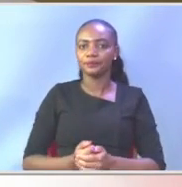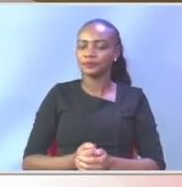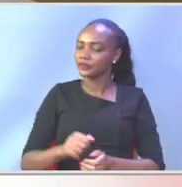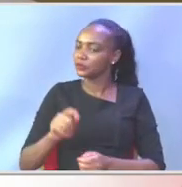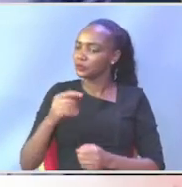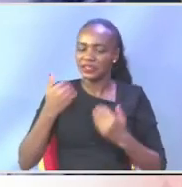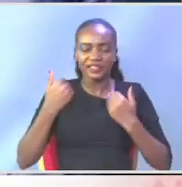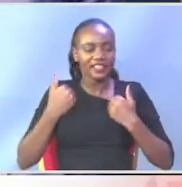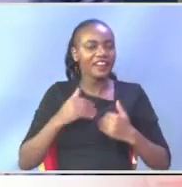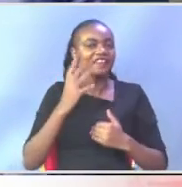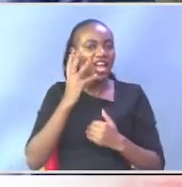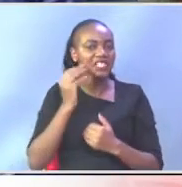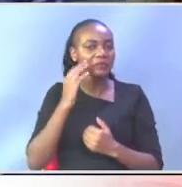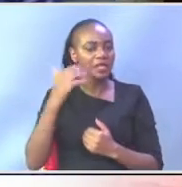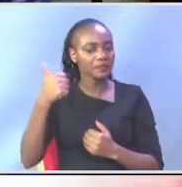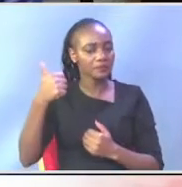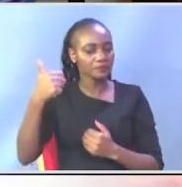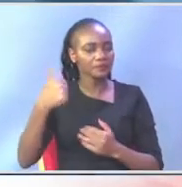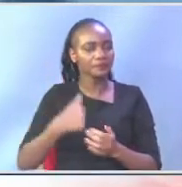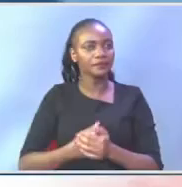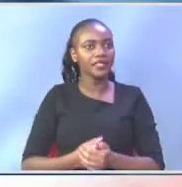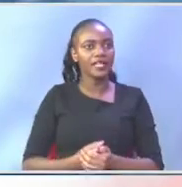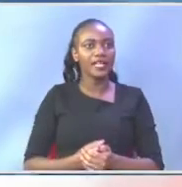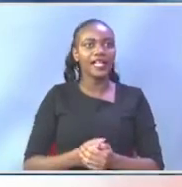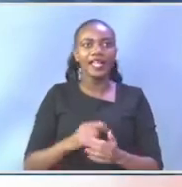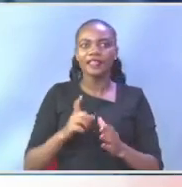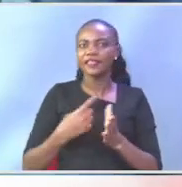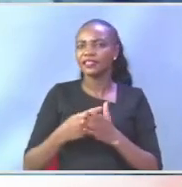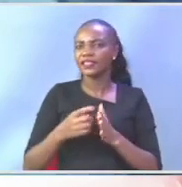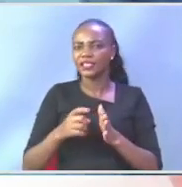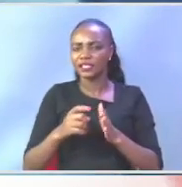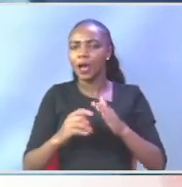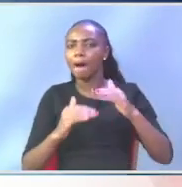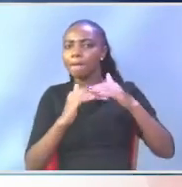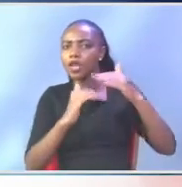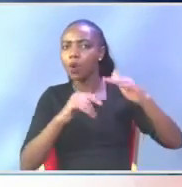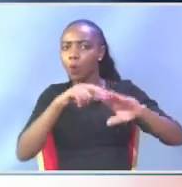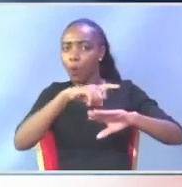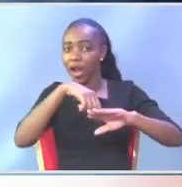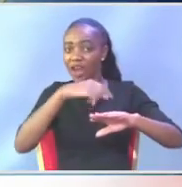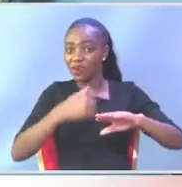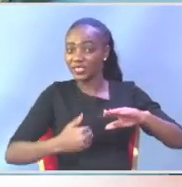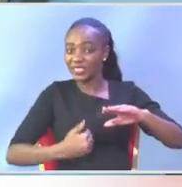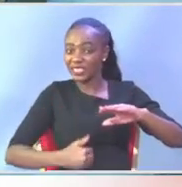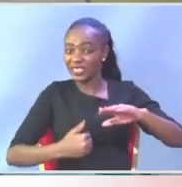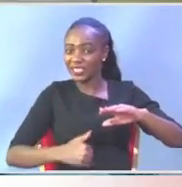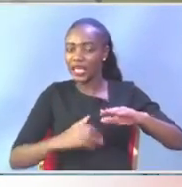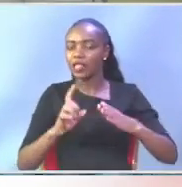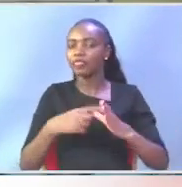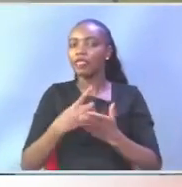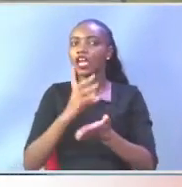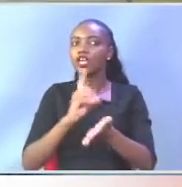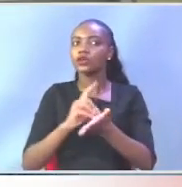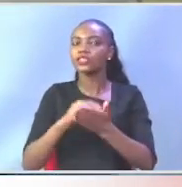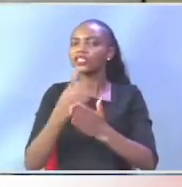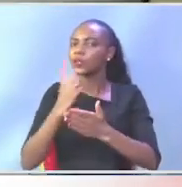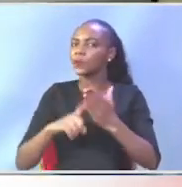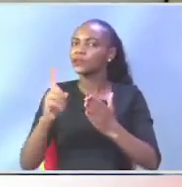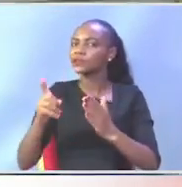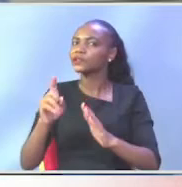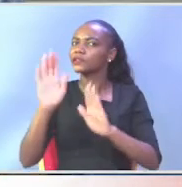done here in Kenya. Ni zoezi nalochukua chini ya saa moja kukamilika, na hapa daktari anaelezea manufaa